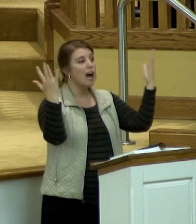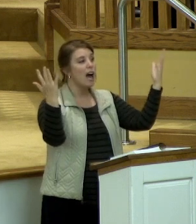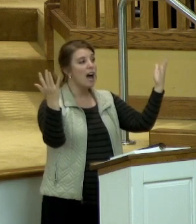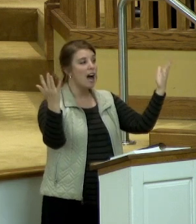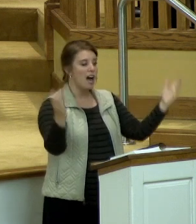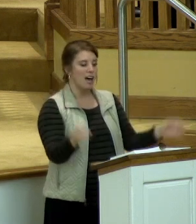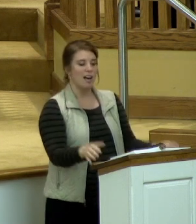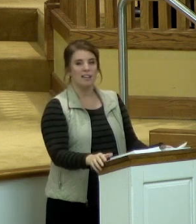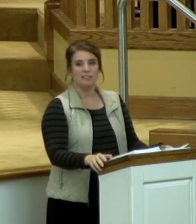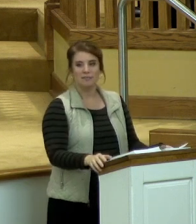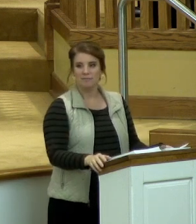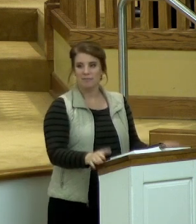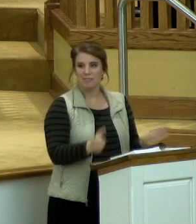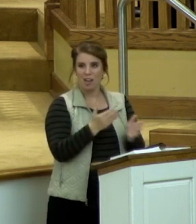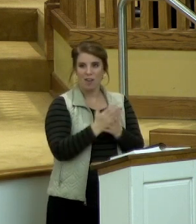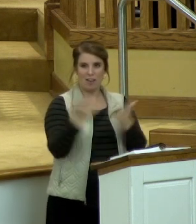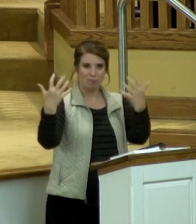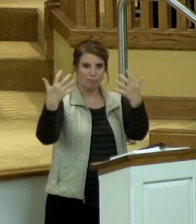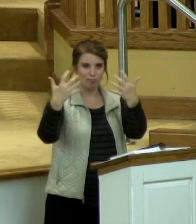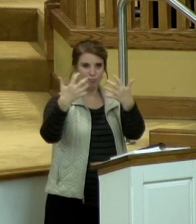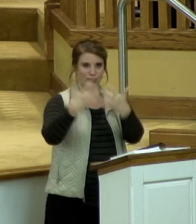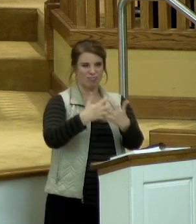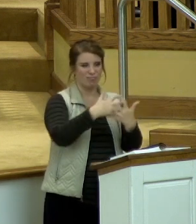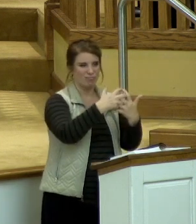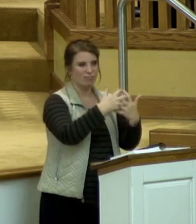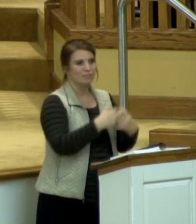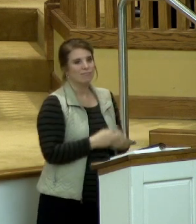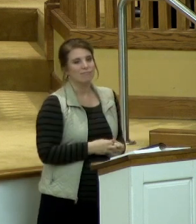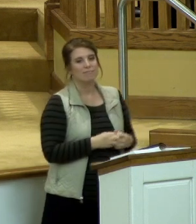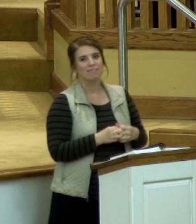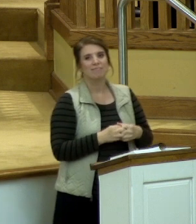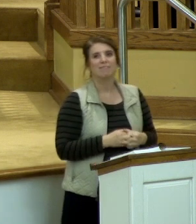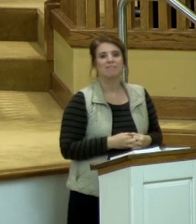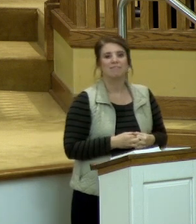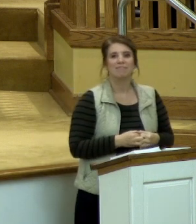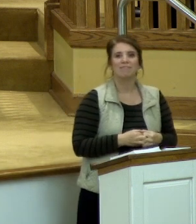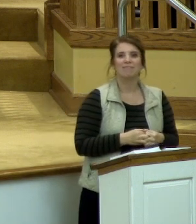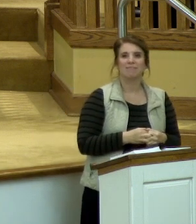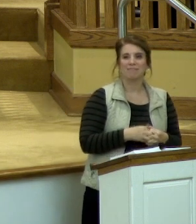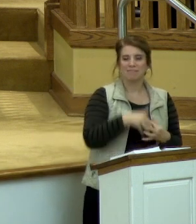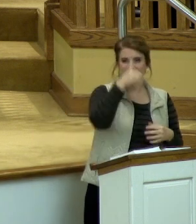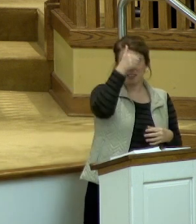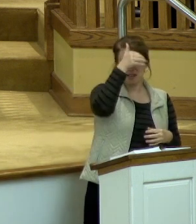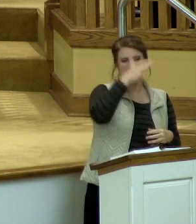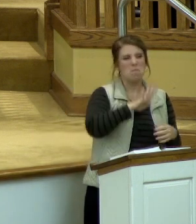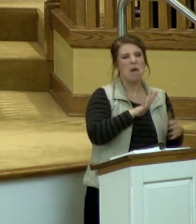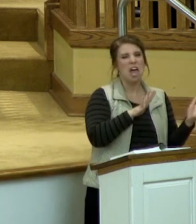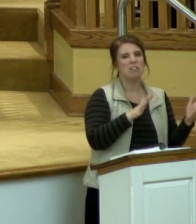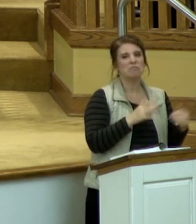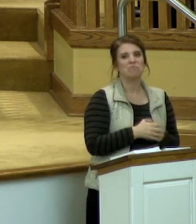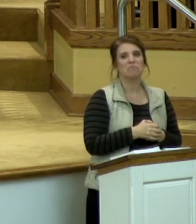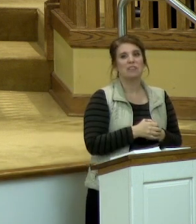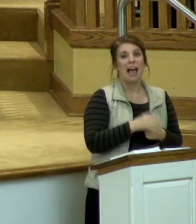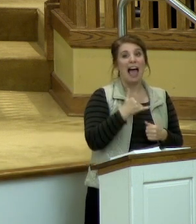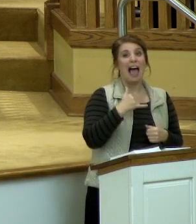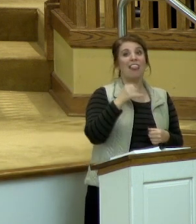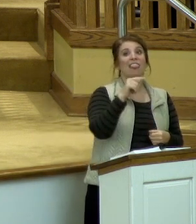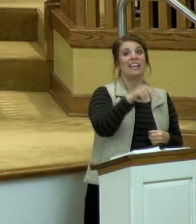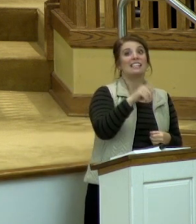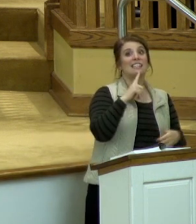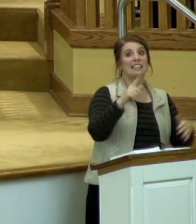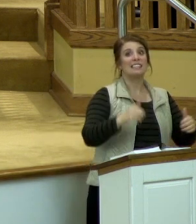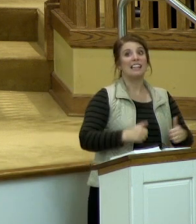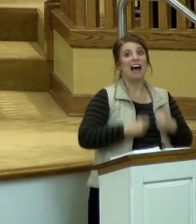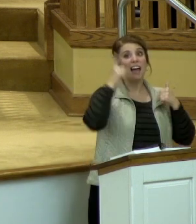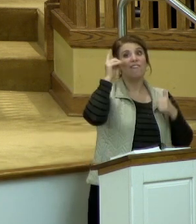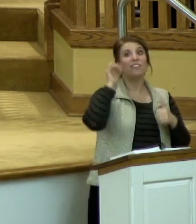Alleluia. All right, let's try to put it together and see how it goes. Ladies sing the Alleluia part, men sing their part. Here we go, sing it out. And